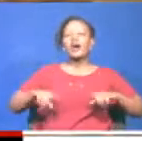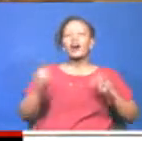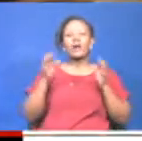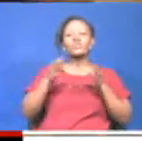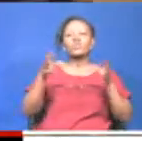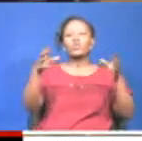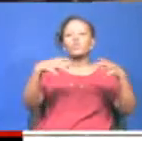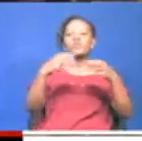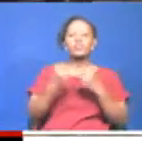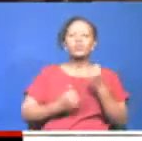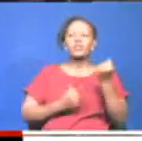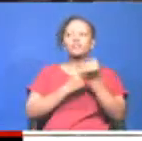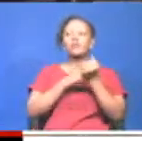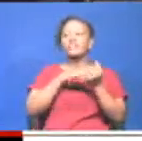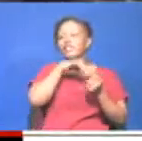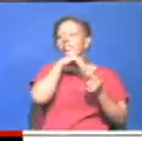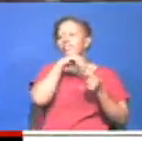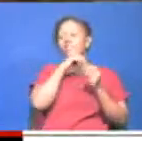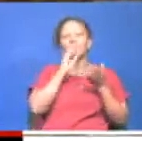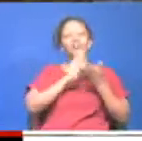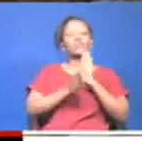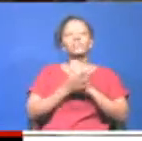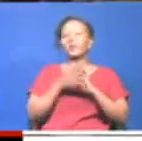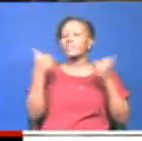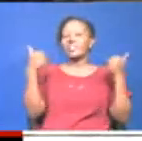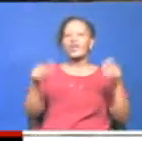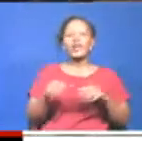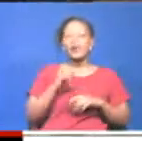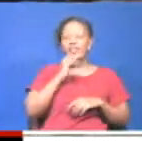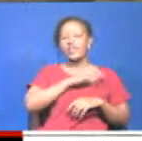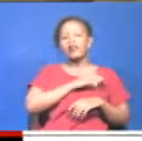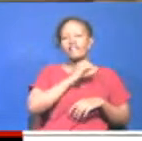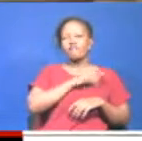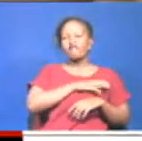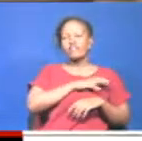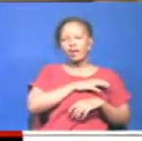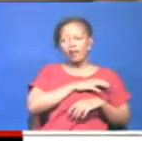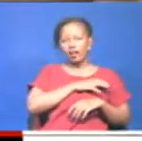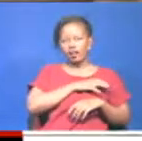Odinga presidency without fear of repercussions from the ancestors.